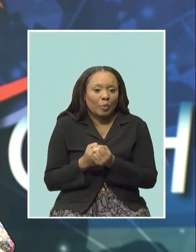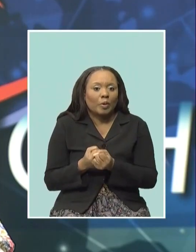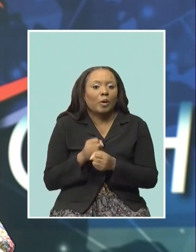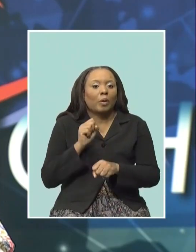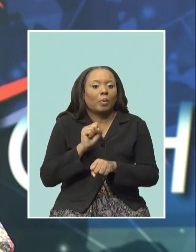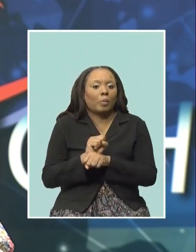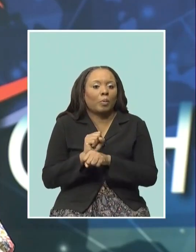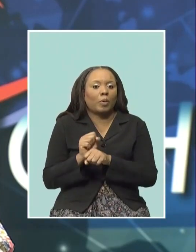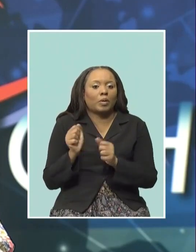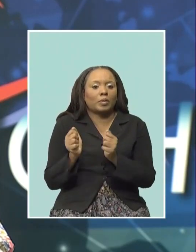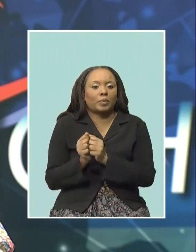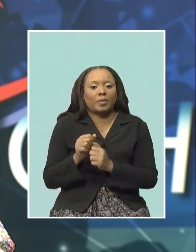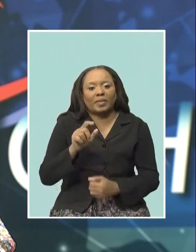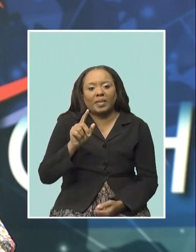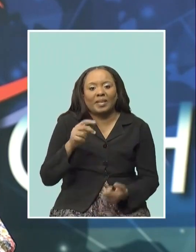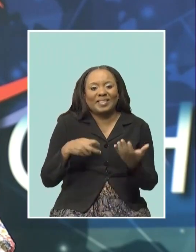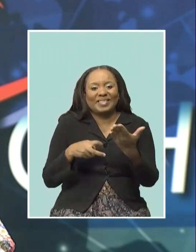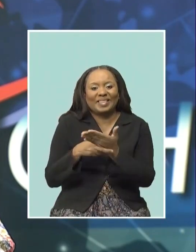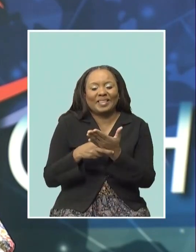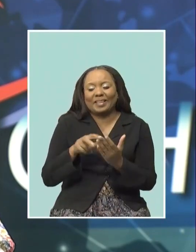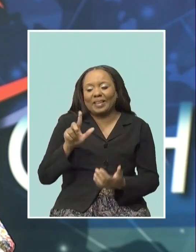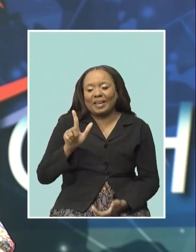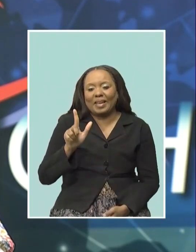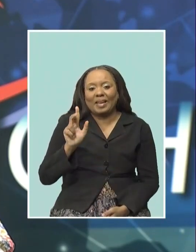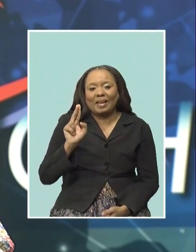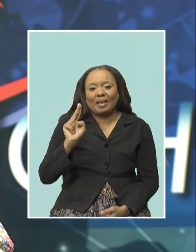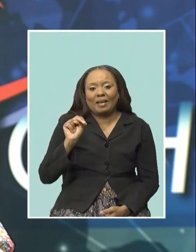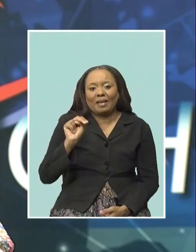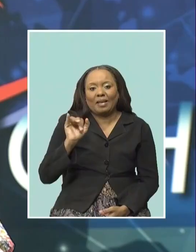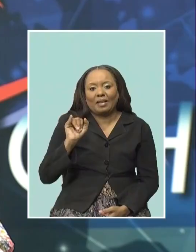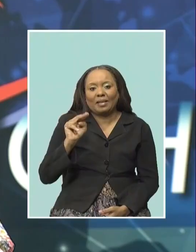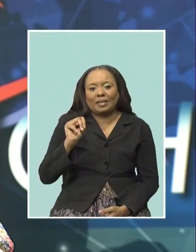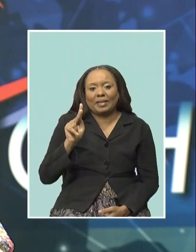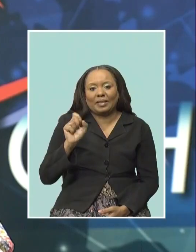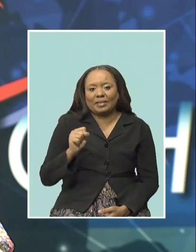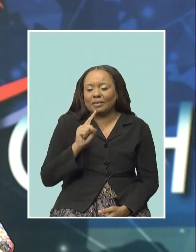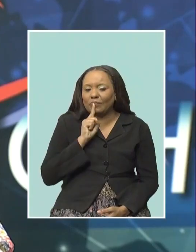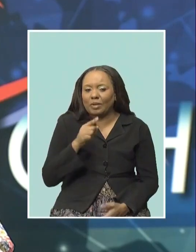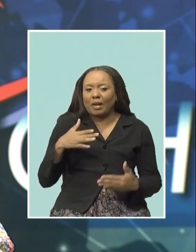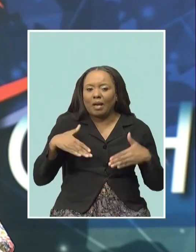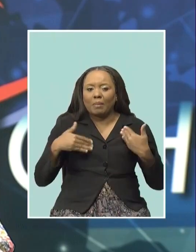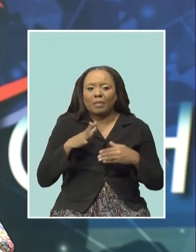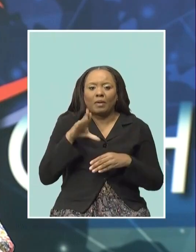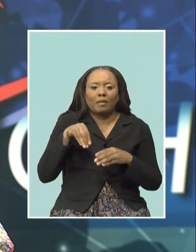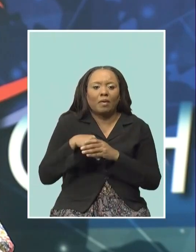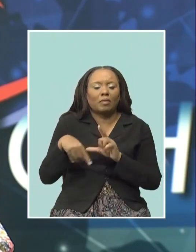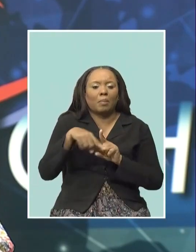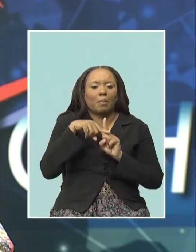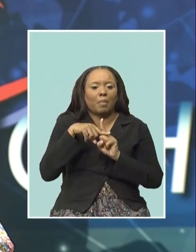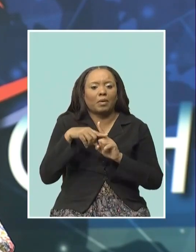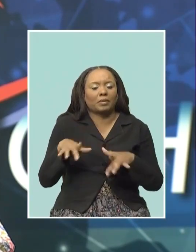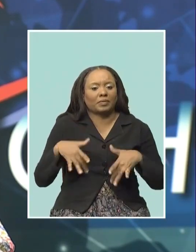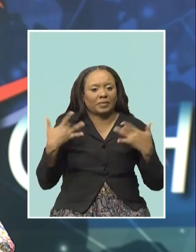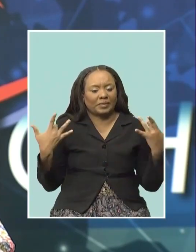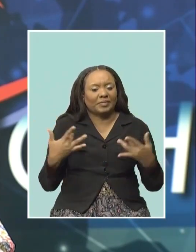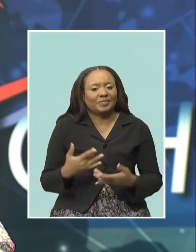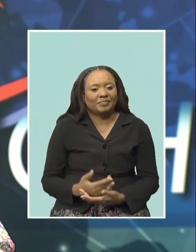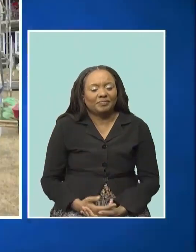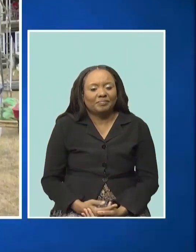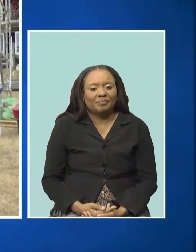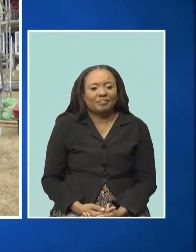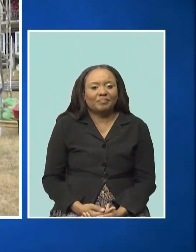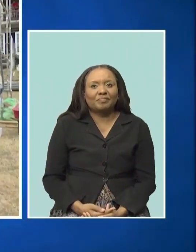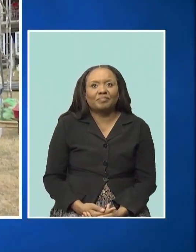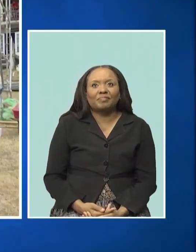is also a St. Joseph resident, says he was happy to come on board to support such a positive event in his hometown.